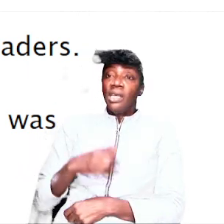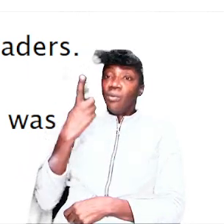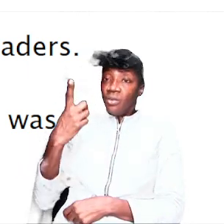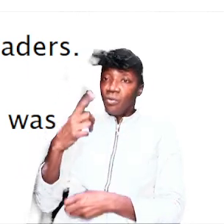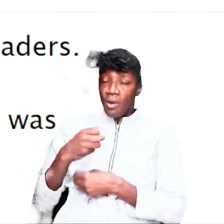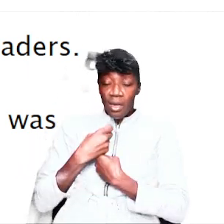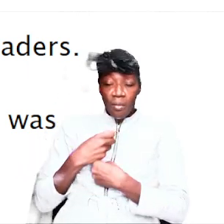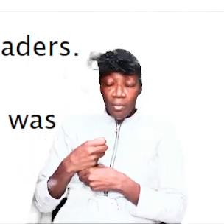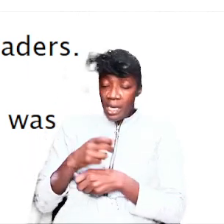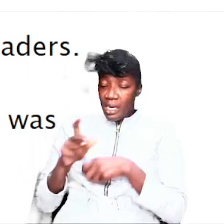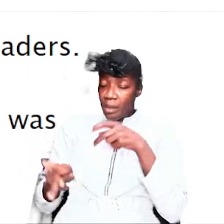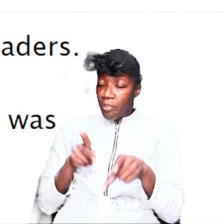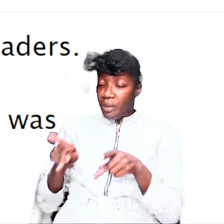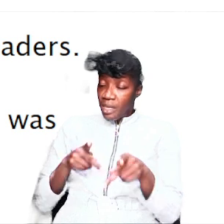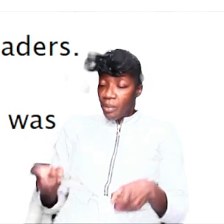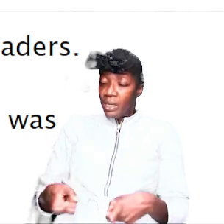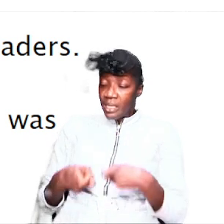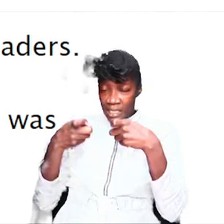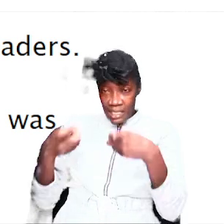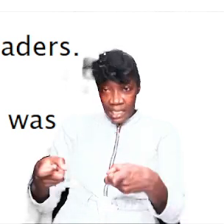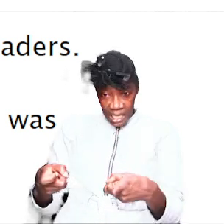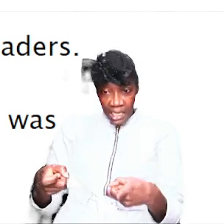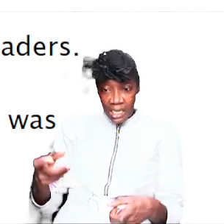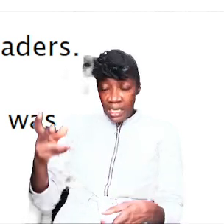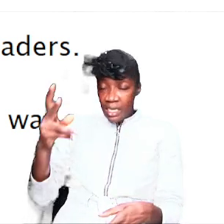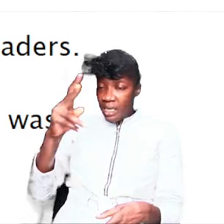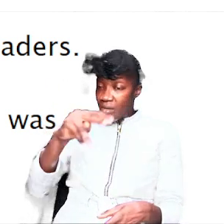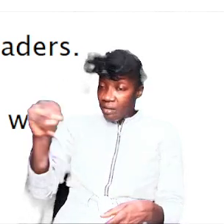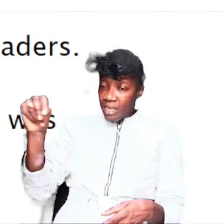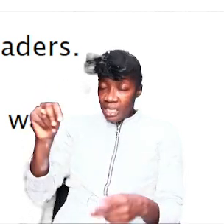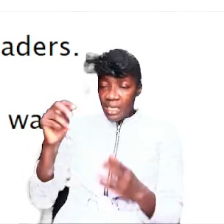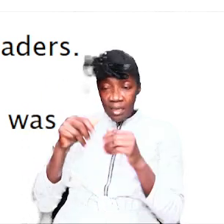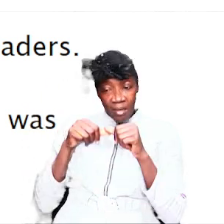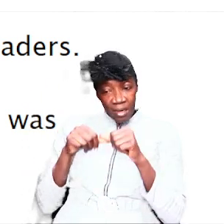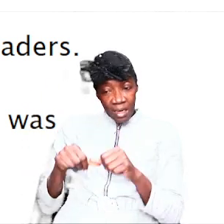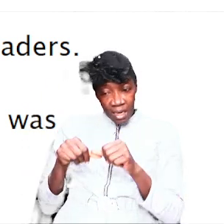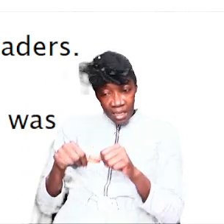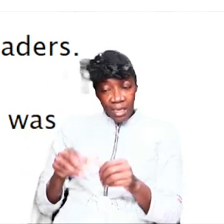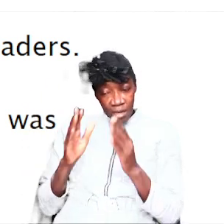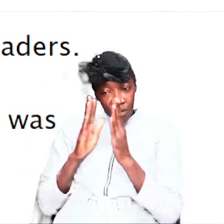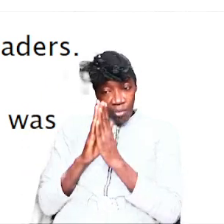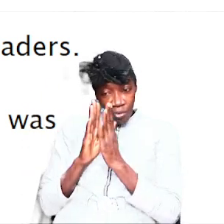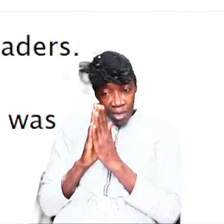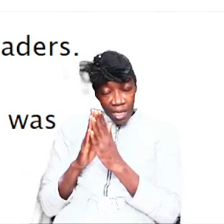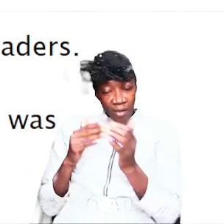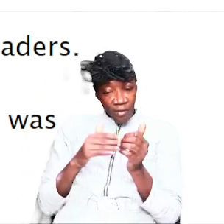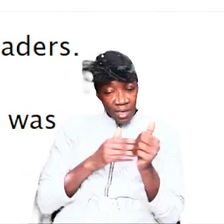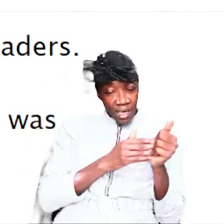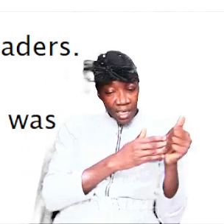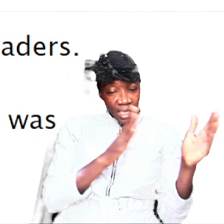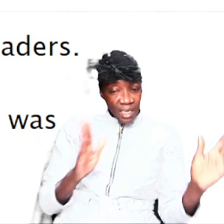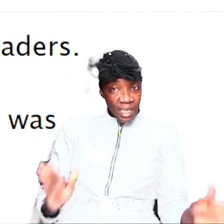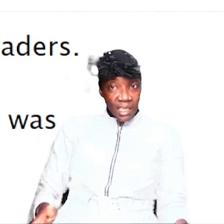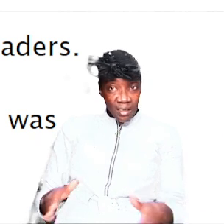sin. And this is why we need to continue to pray for our leaders.